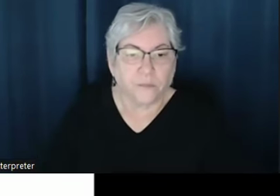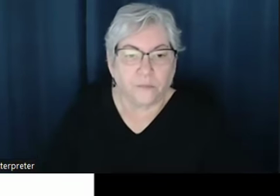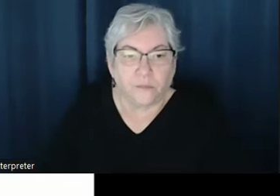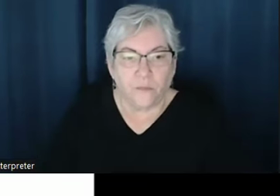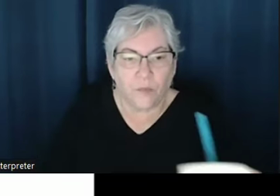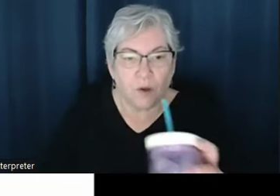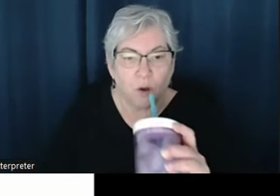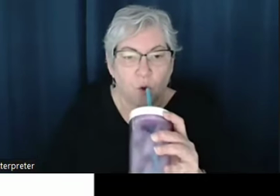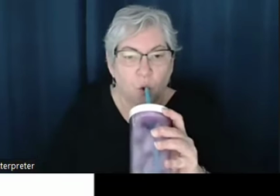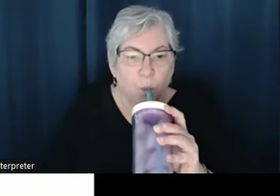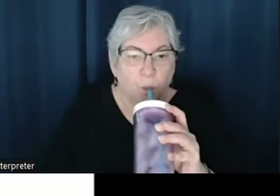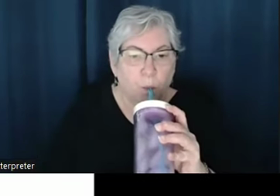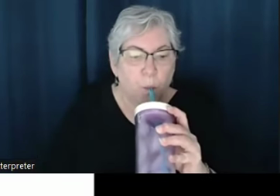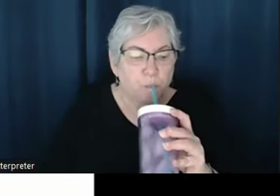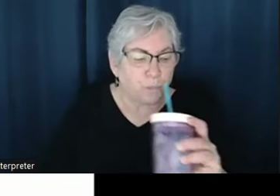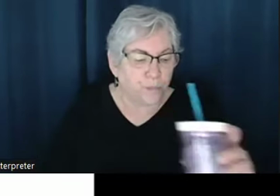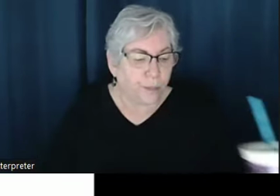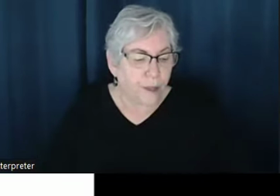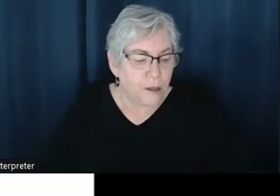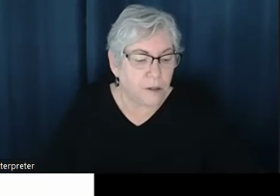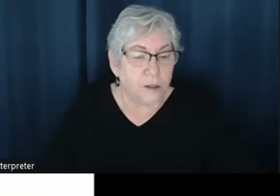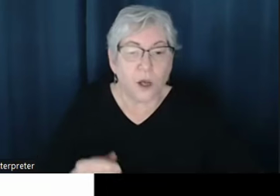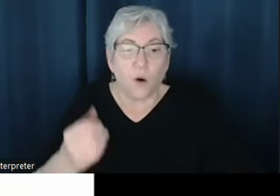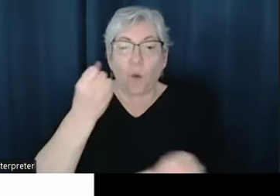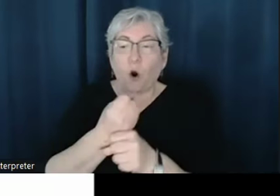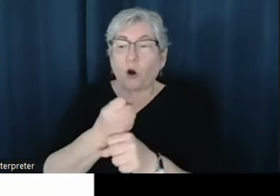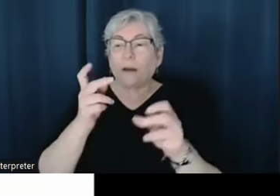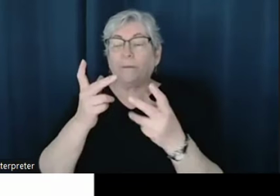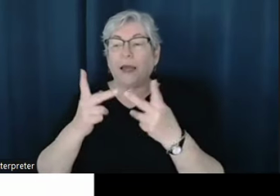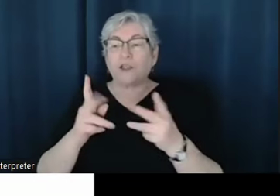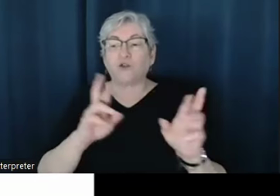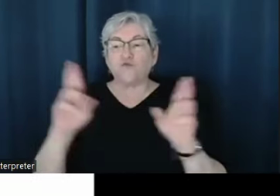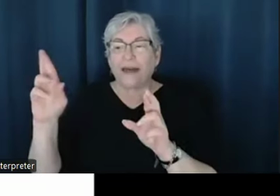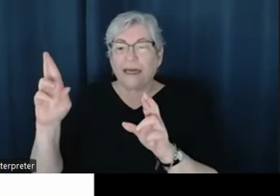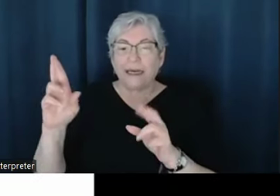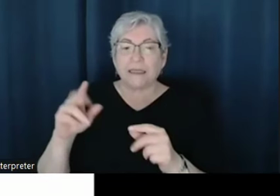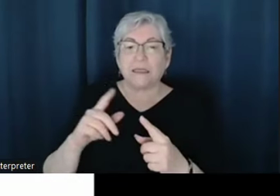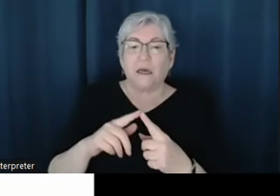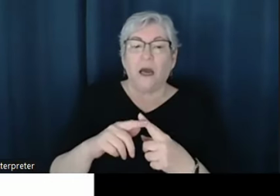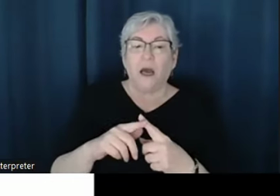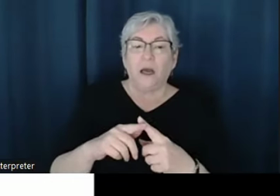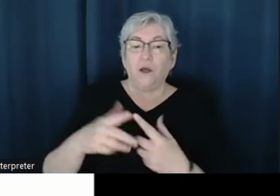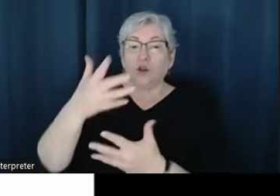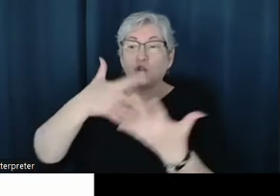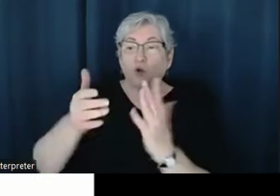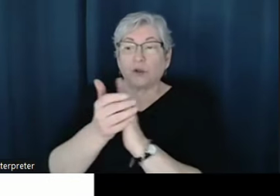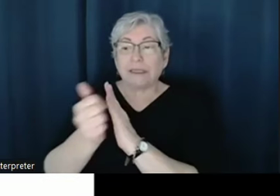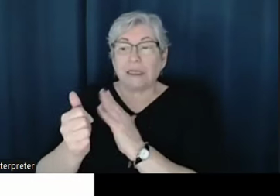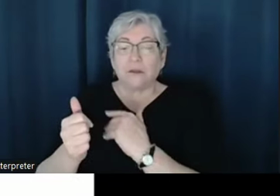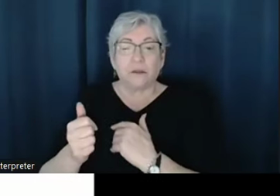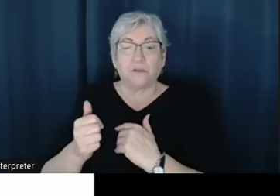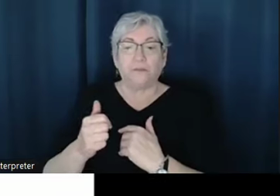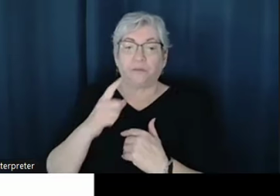Also, workplace readiness training, whether it's independent living skills, social interaction skills. Now, these are supposed